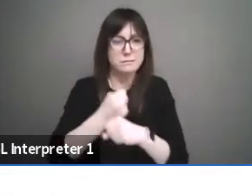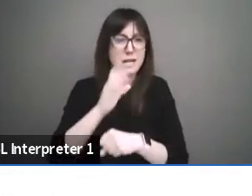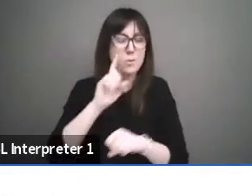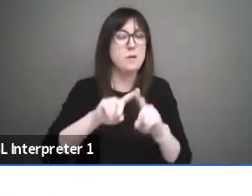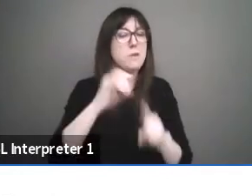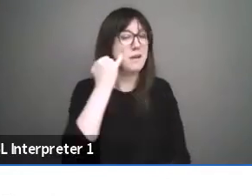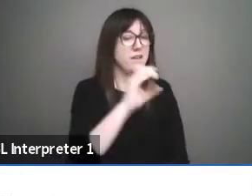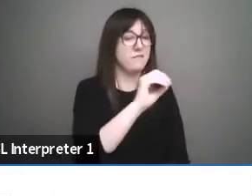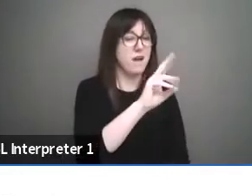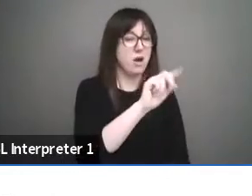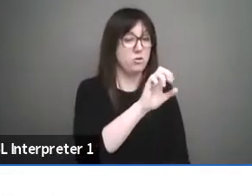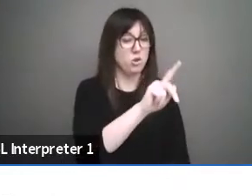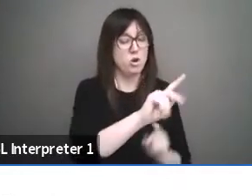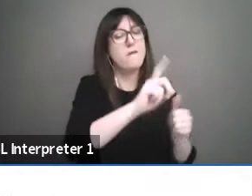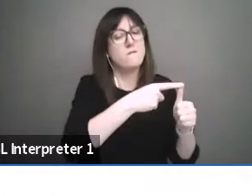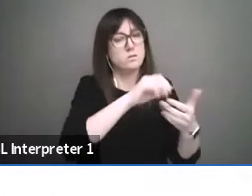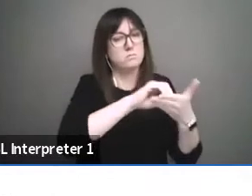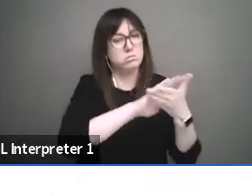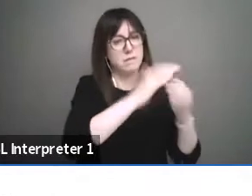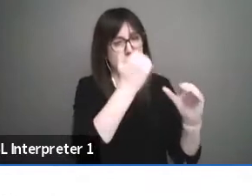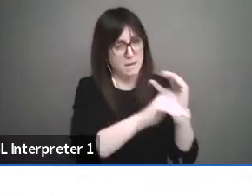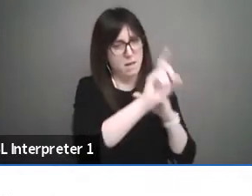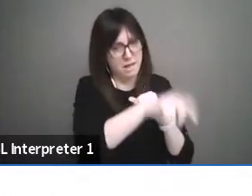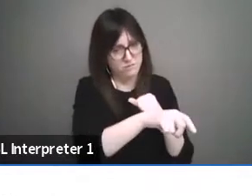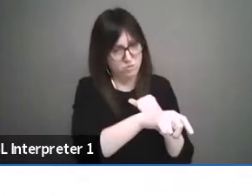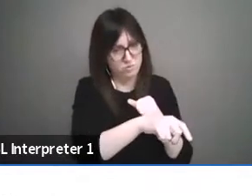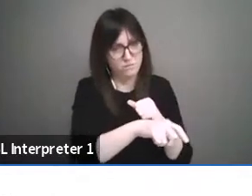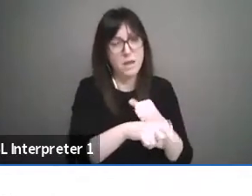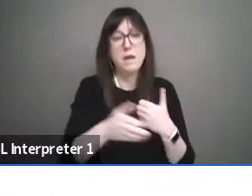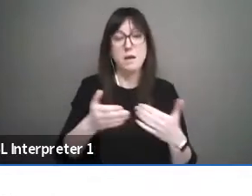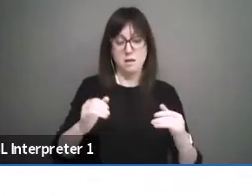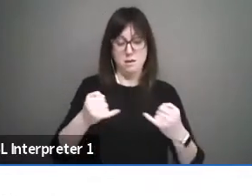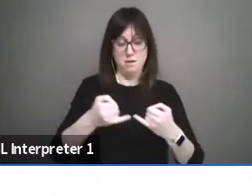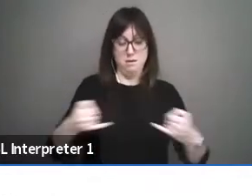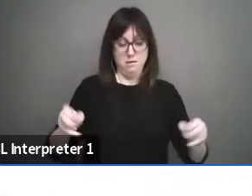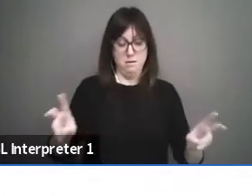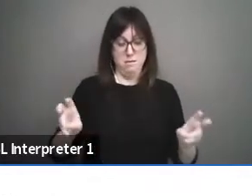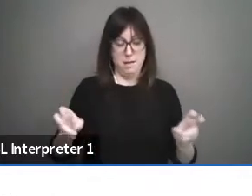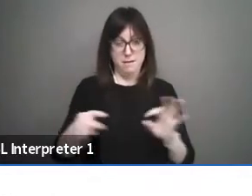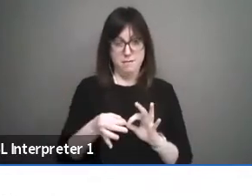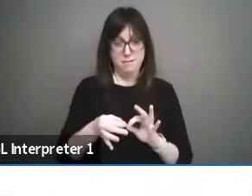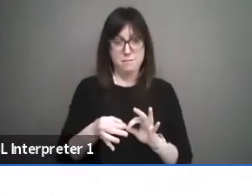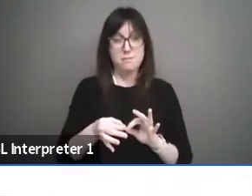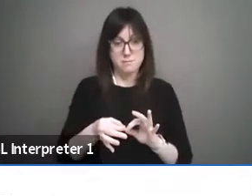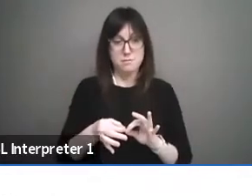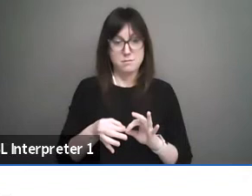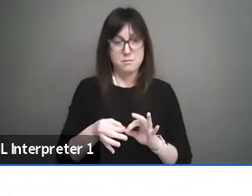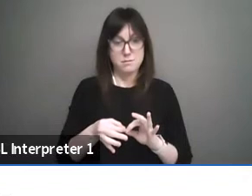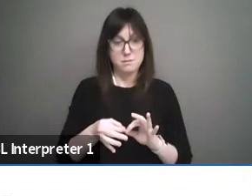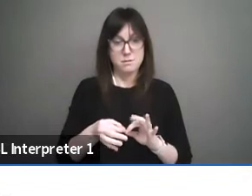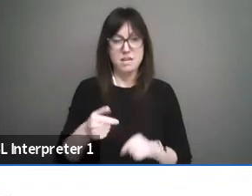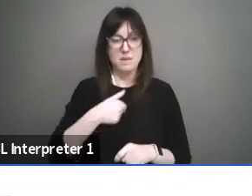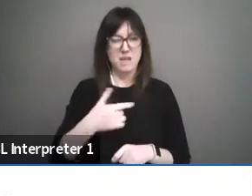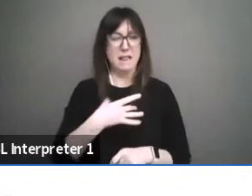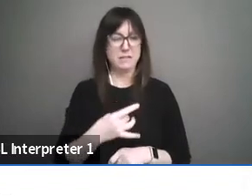email first. And now this link that we see here, you don't need to have this. I like to copy this